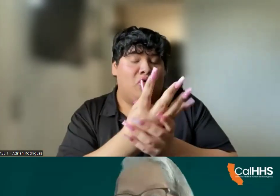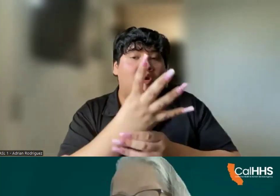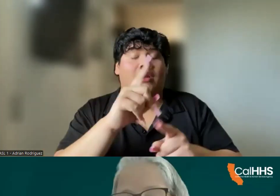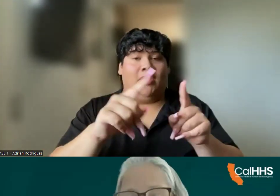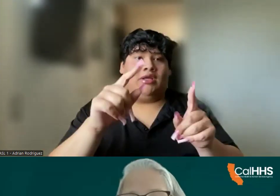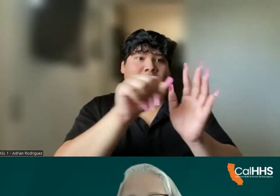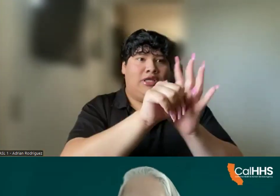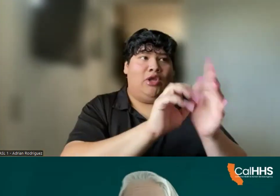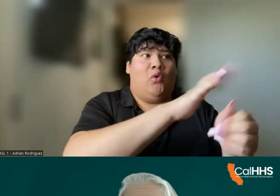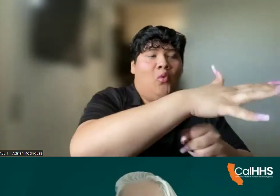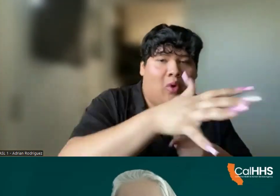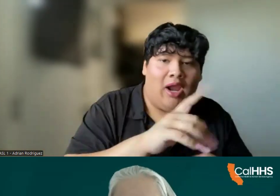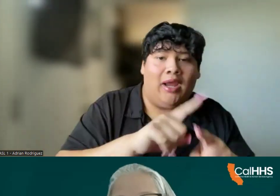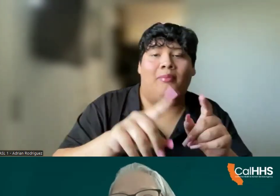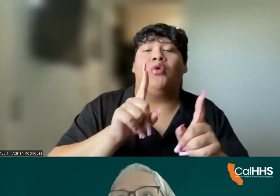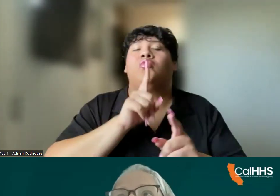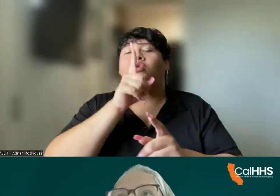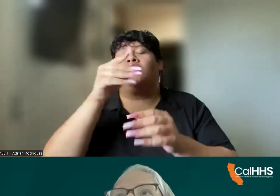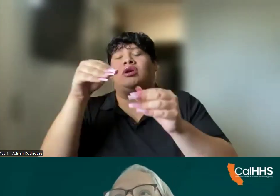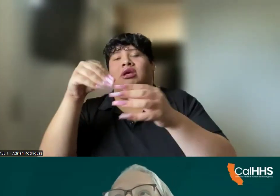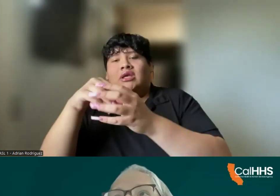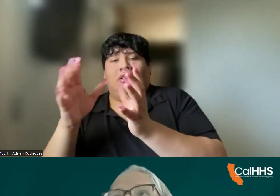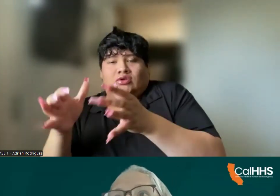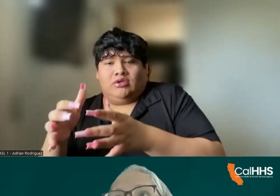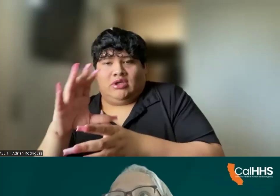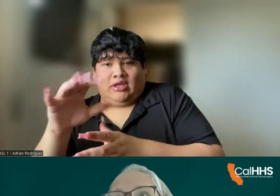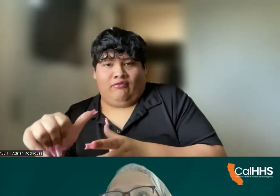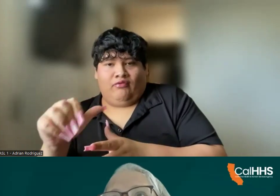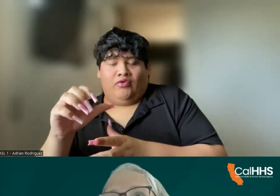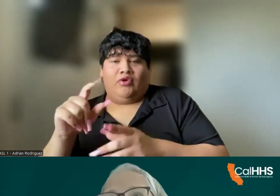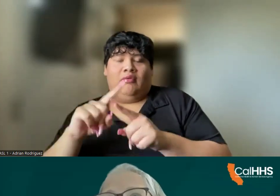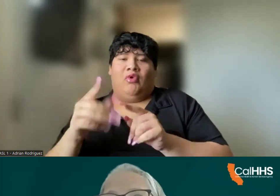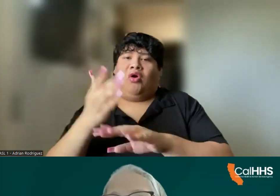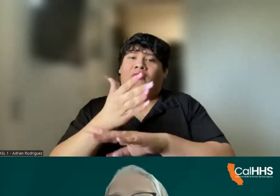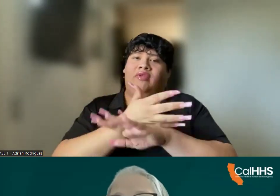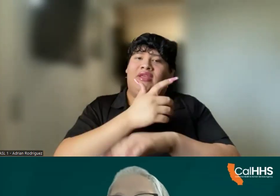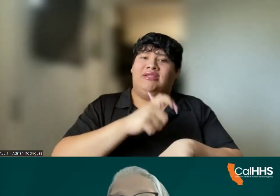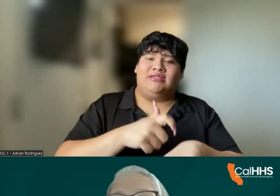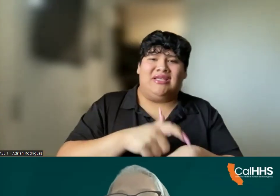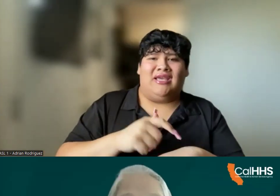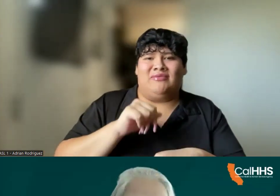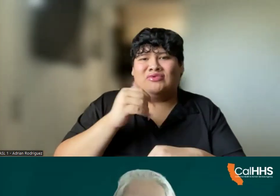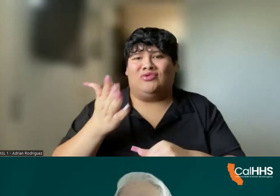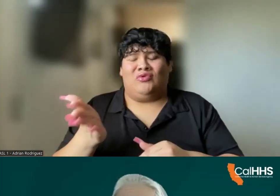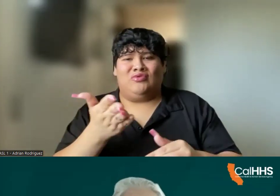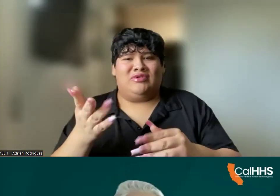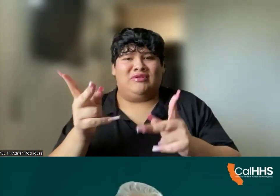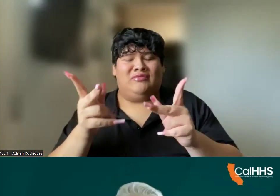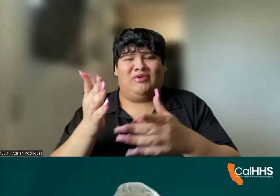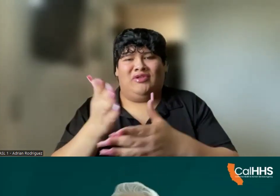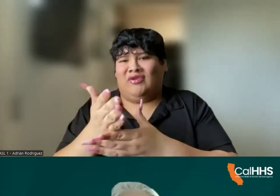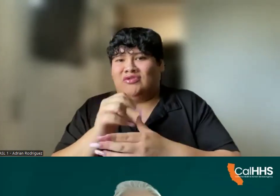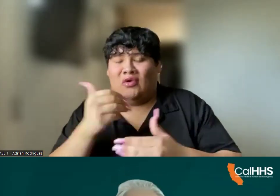more specifically within rural settings. And oftentimes those are individuals who might not have